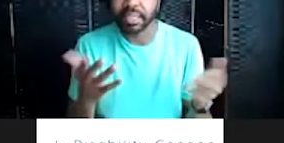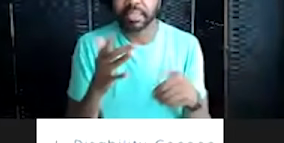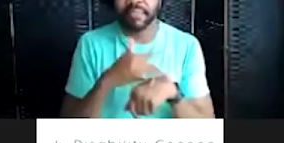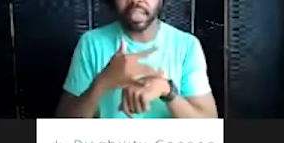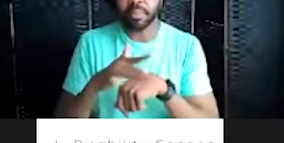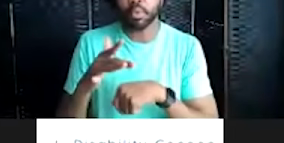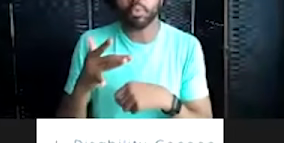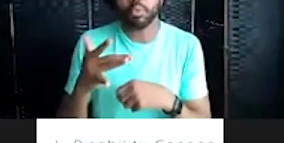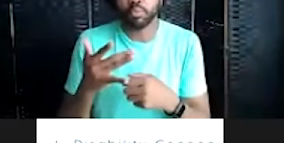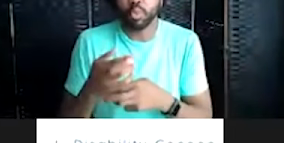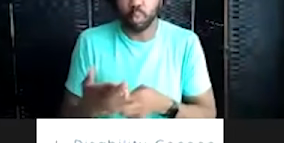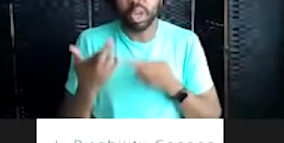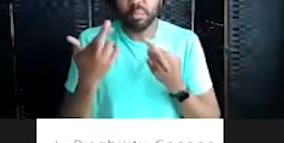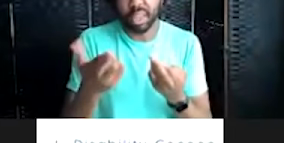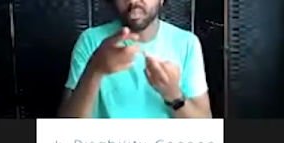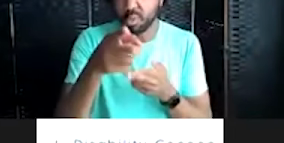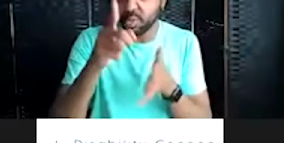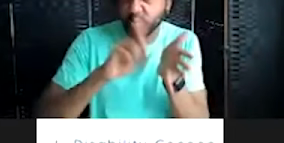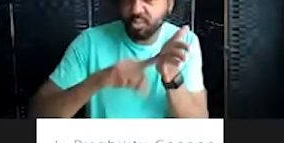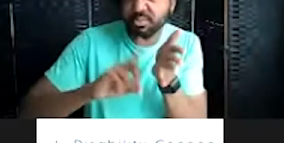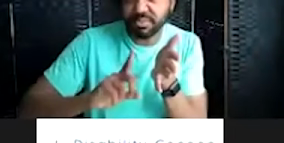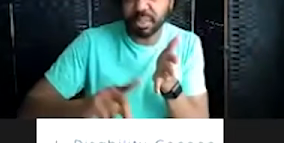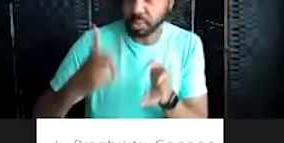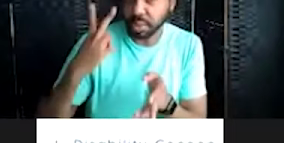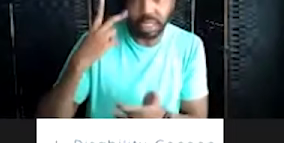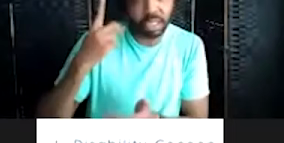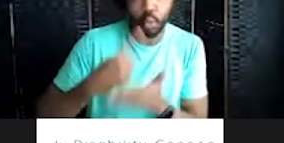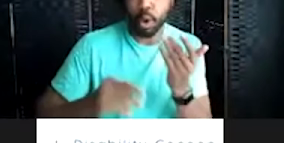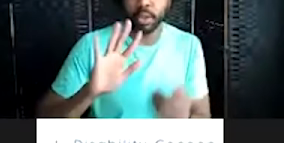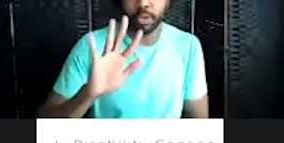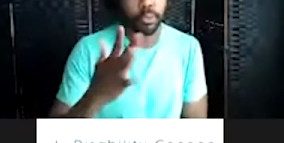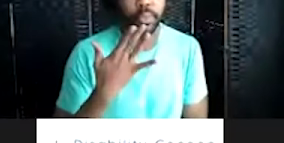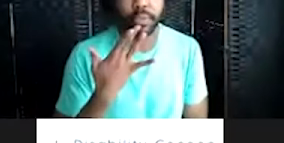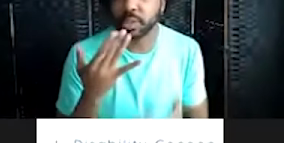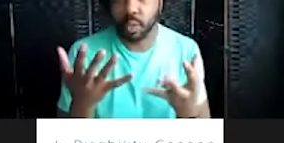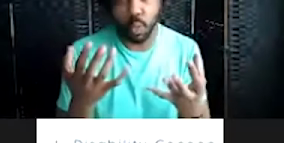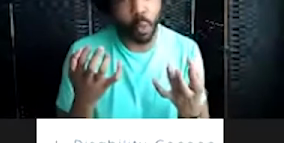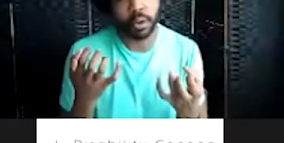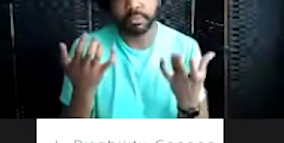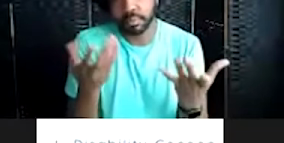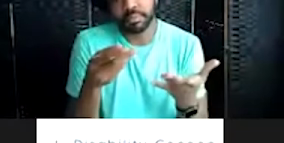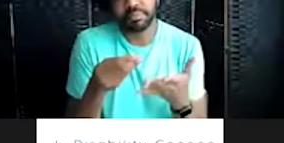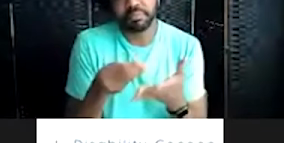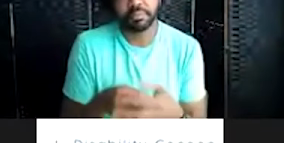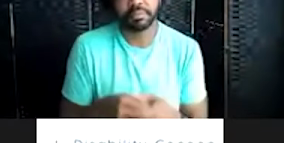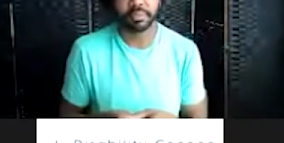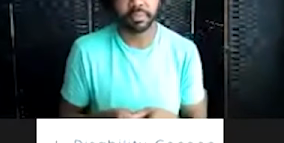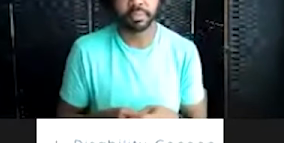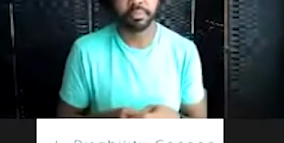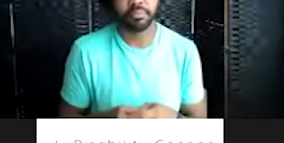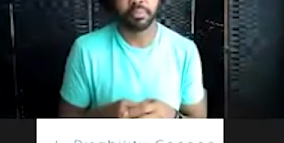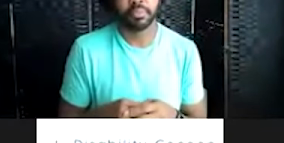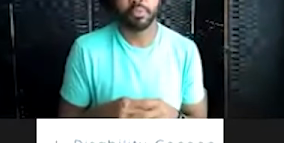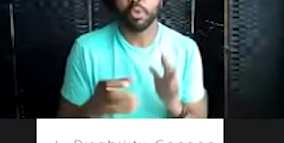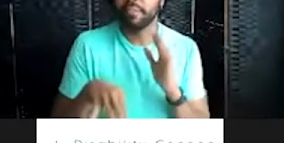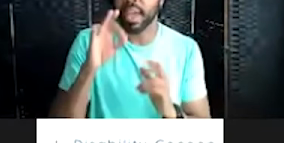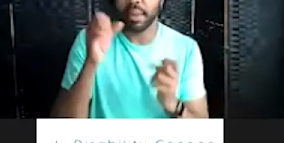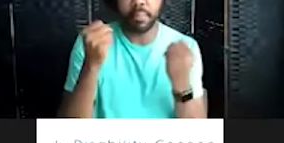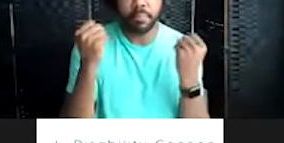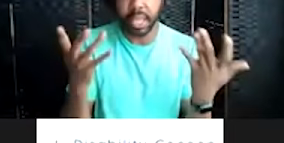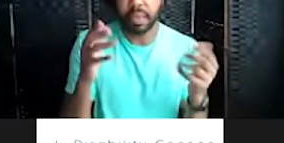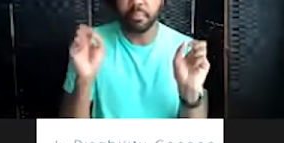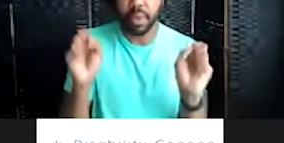recommend looking for what you want and then finding those possibilities. And wanted to share some